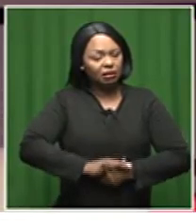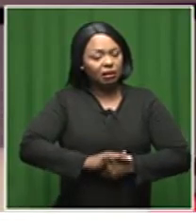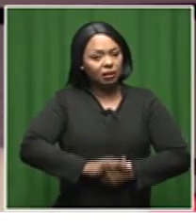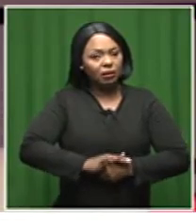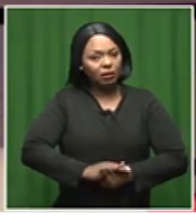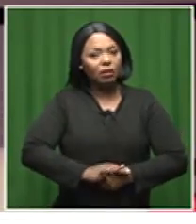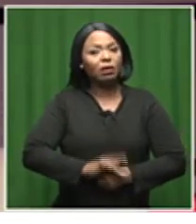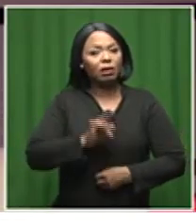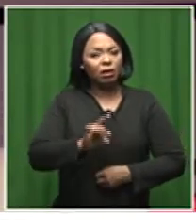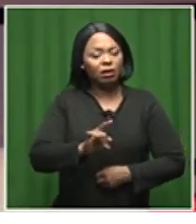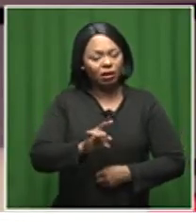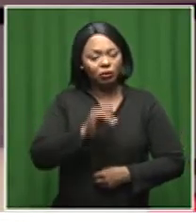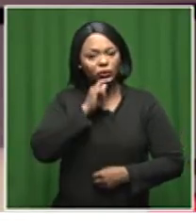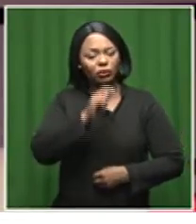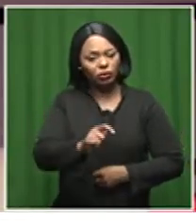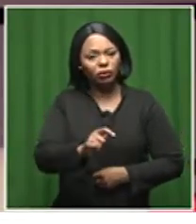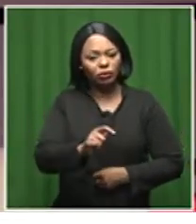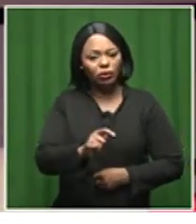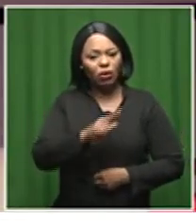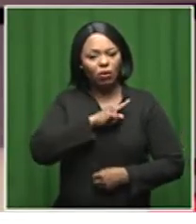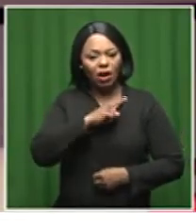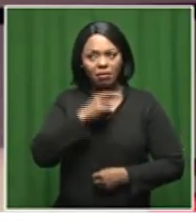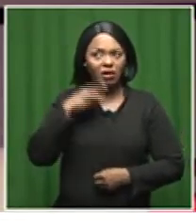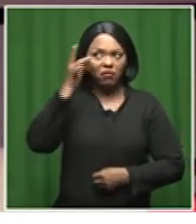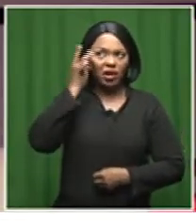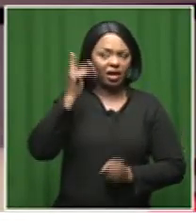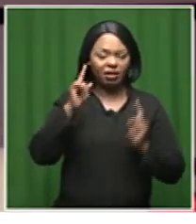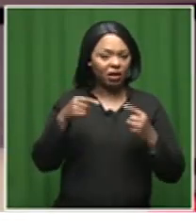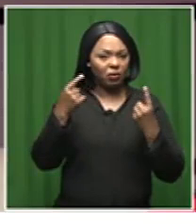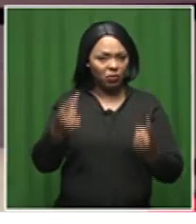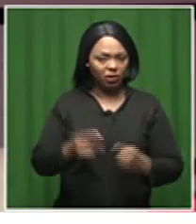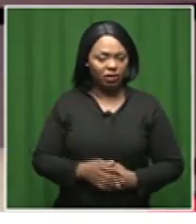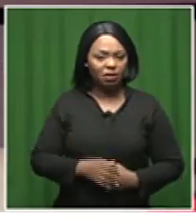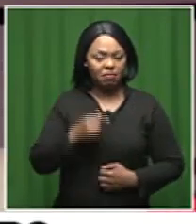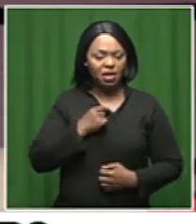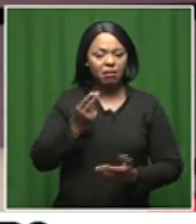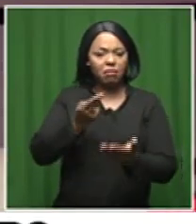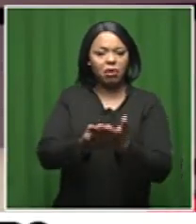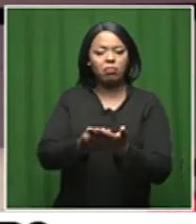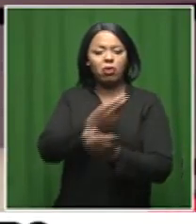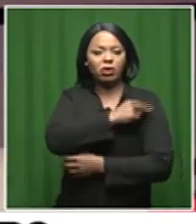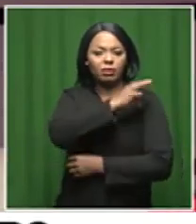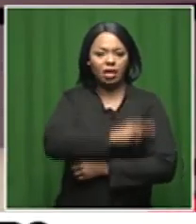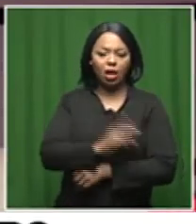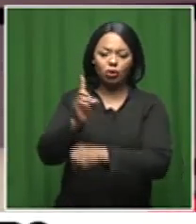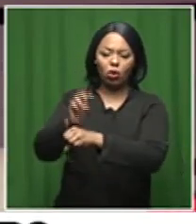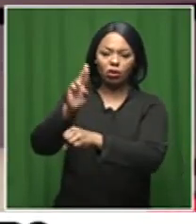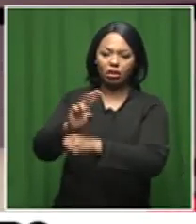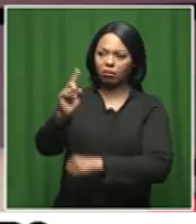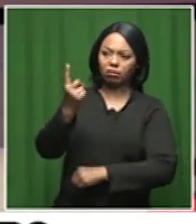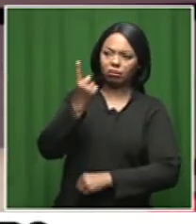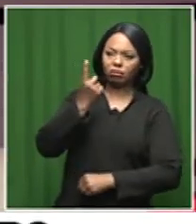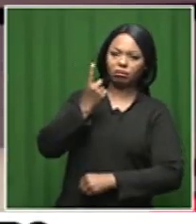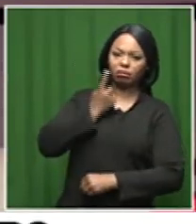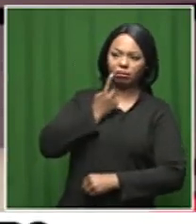actually aware of what this is. So I'll never forget it. I was in a hospital room and a doctor came in, and in a wonderful,